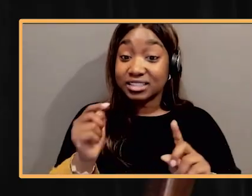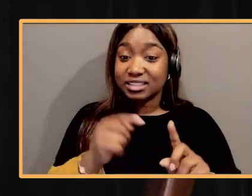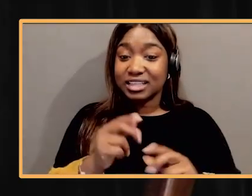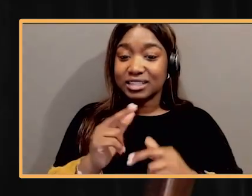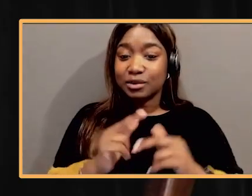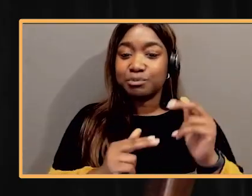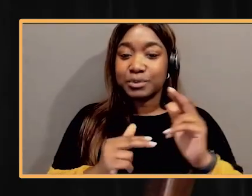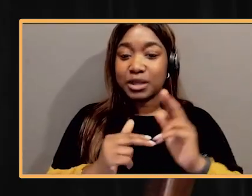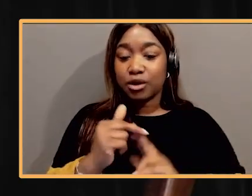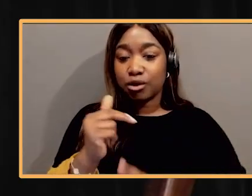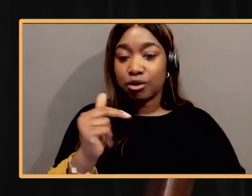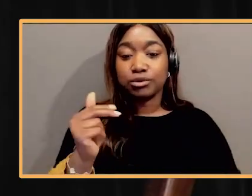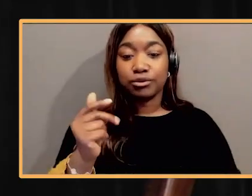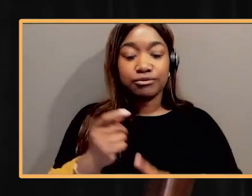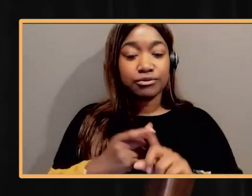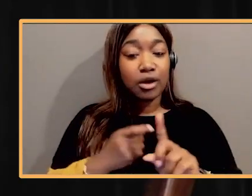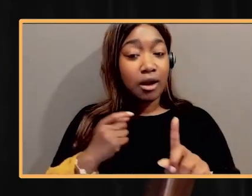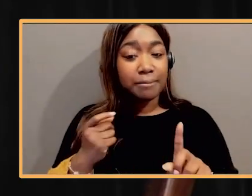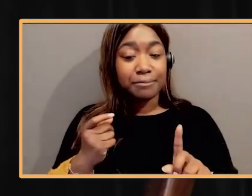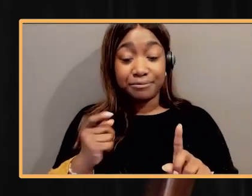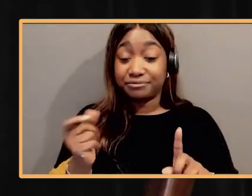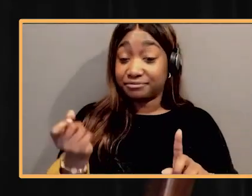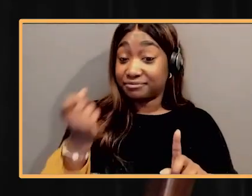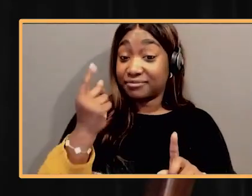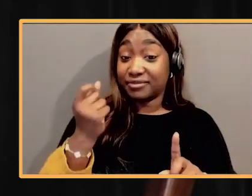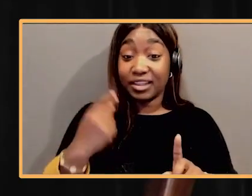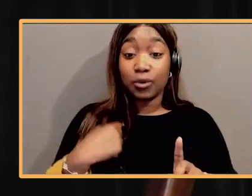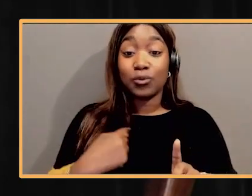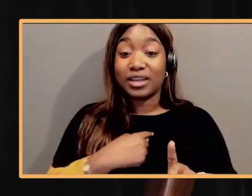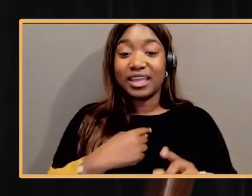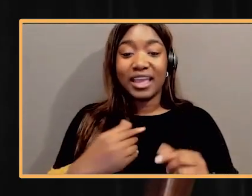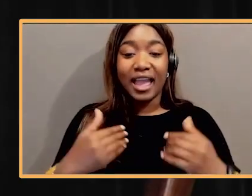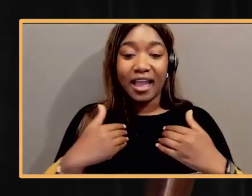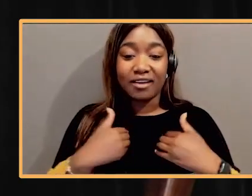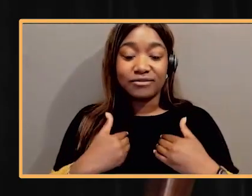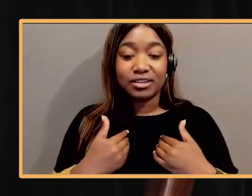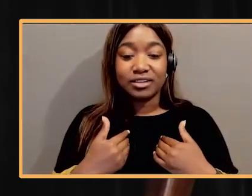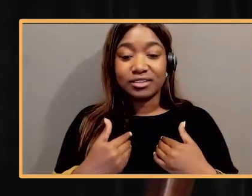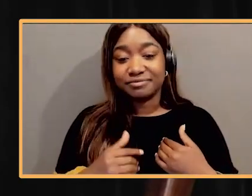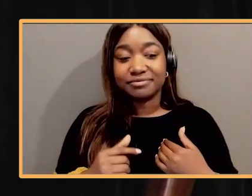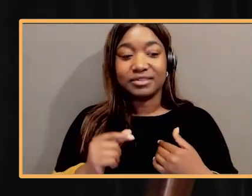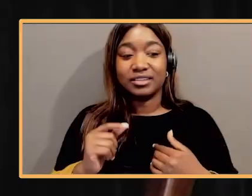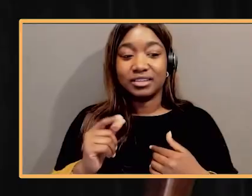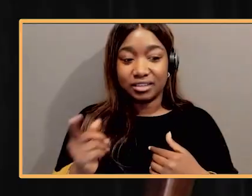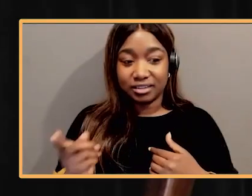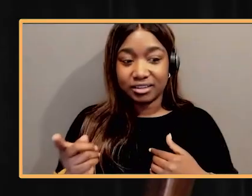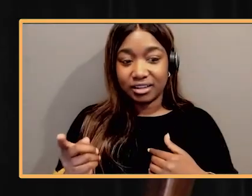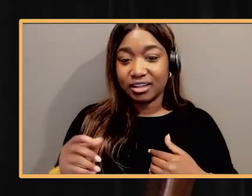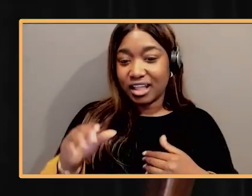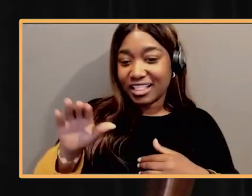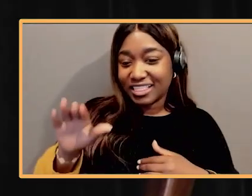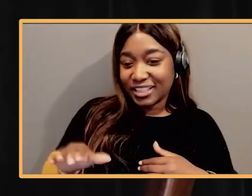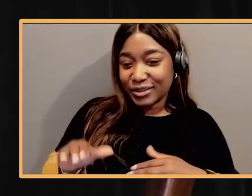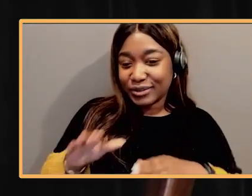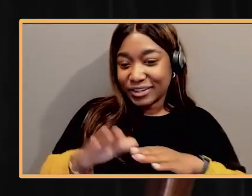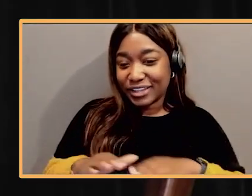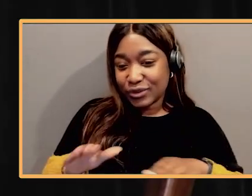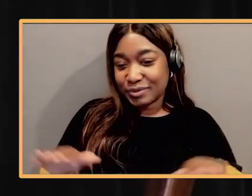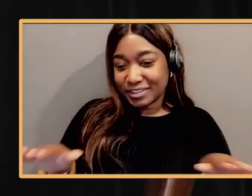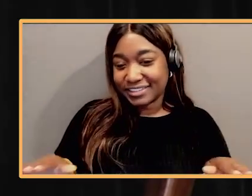from and we have littles backstage. We have little humans